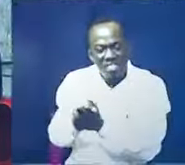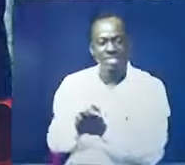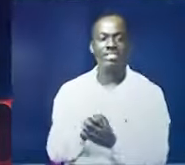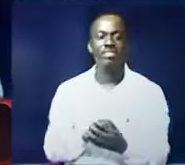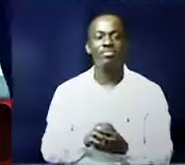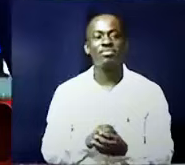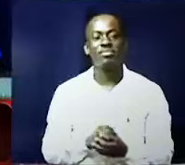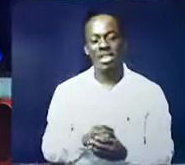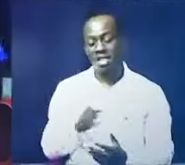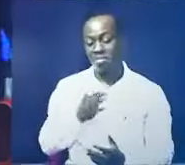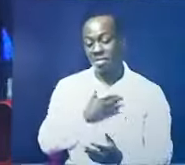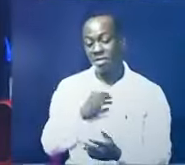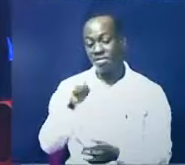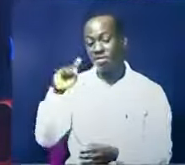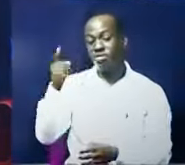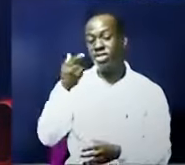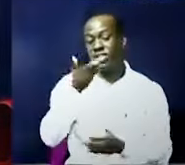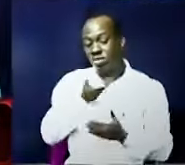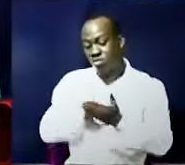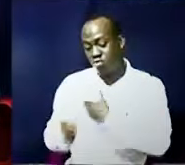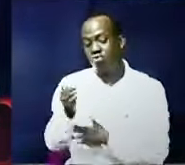My firstborn, when he went to